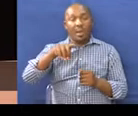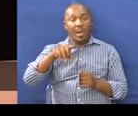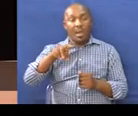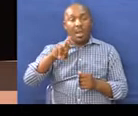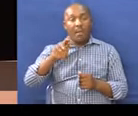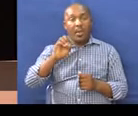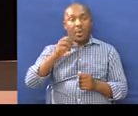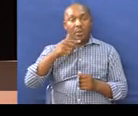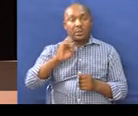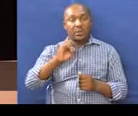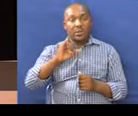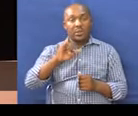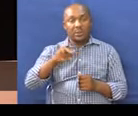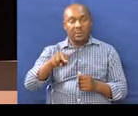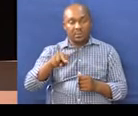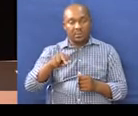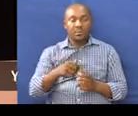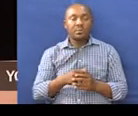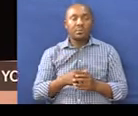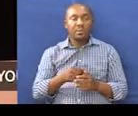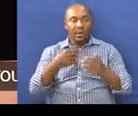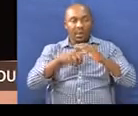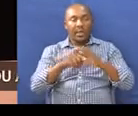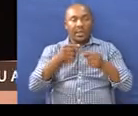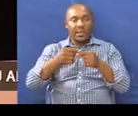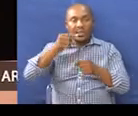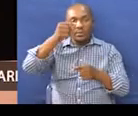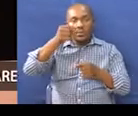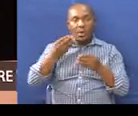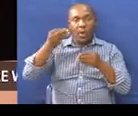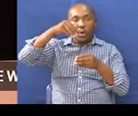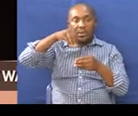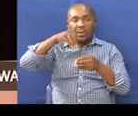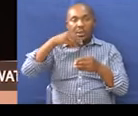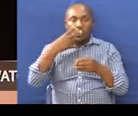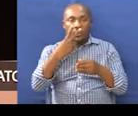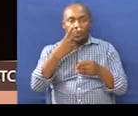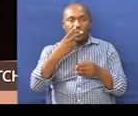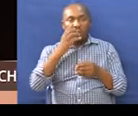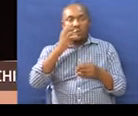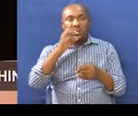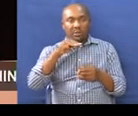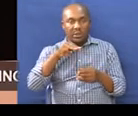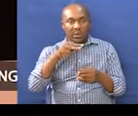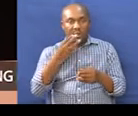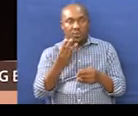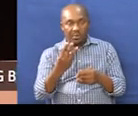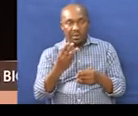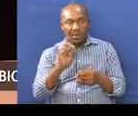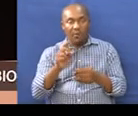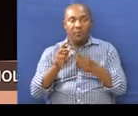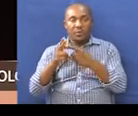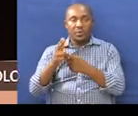In a test tube containing 2 centimeter cubed of solution C.